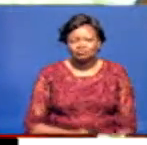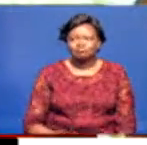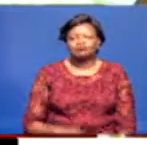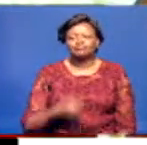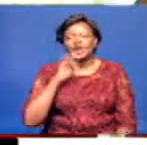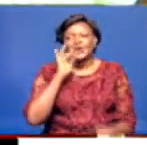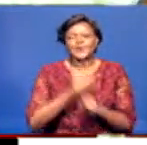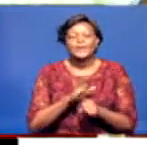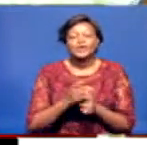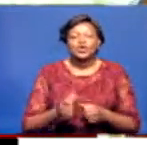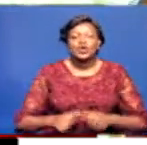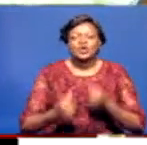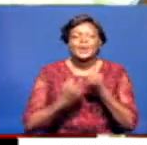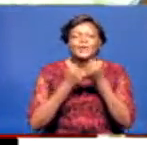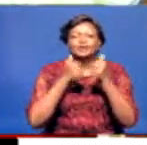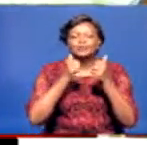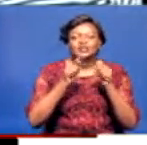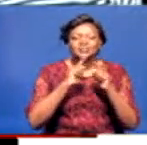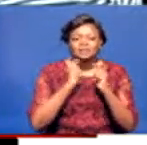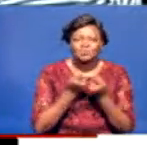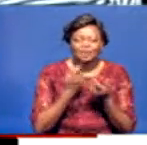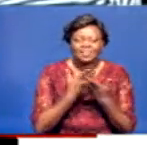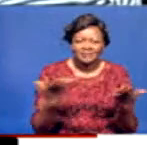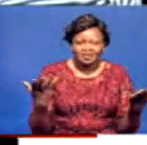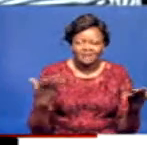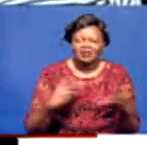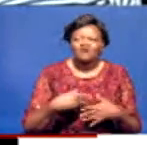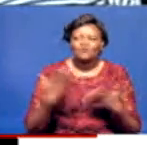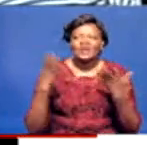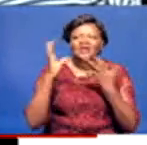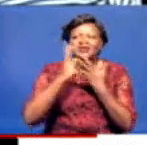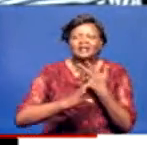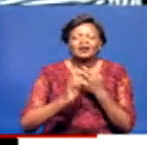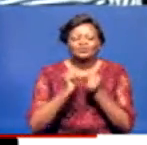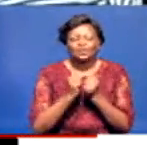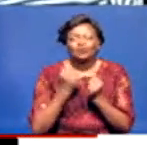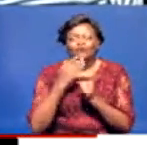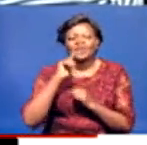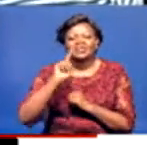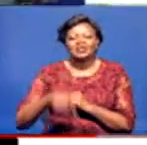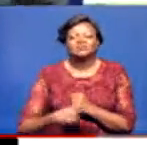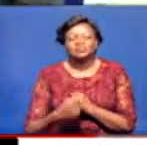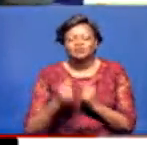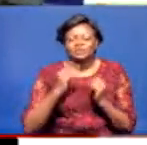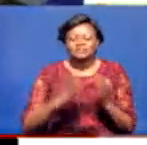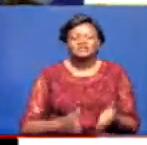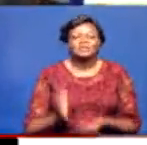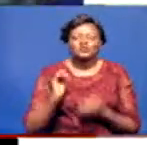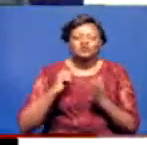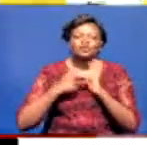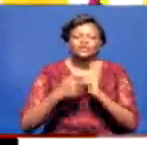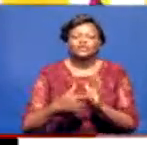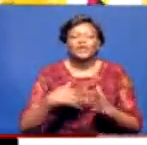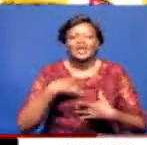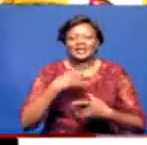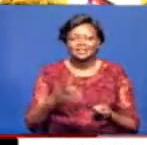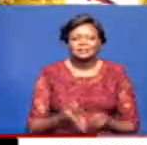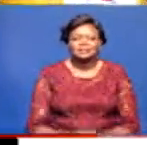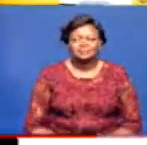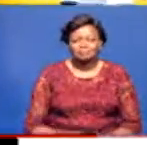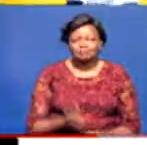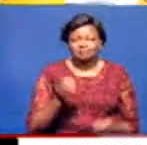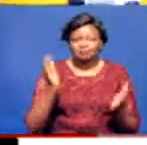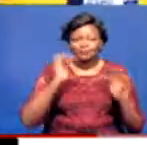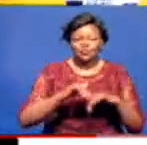continue supporting sports team with equipment all over the country, with over 1,000 athletes expected to show interest in the event, with